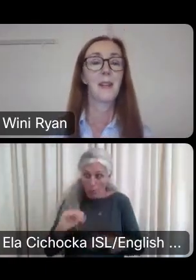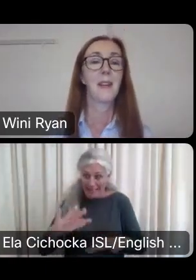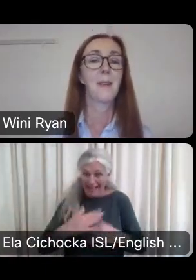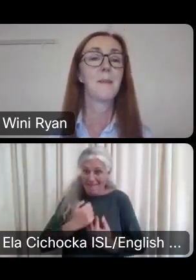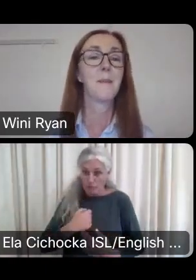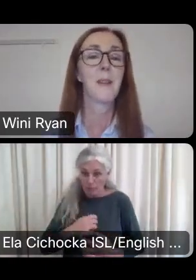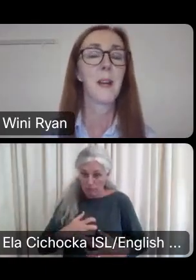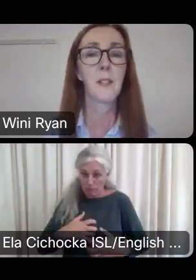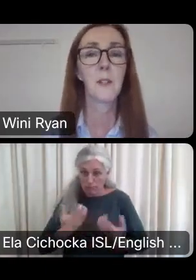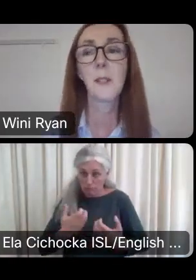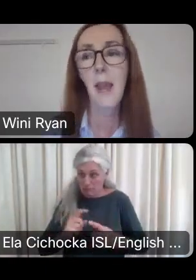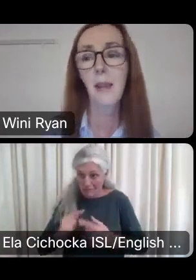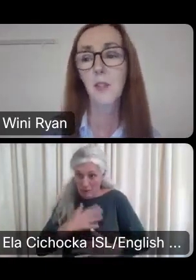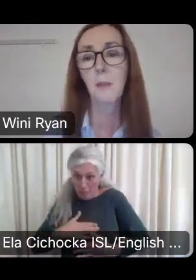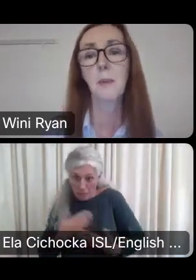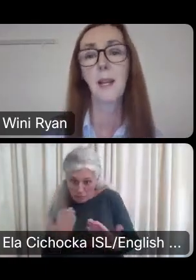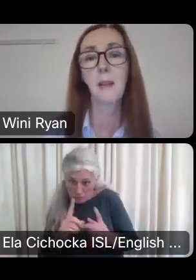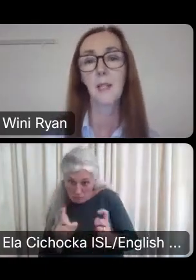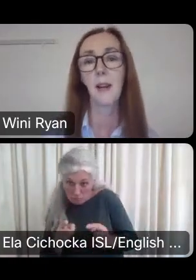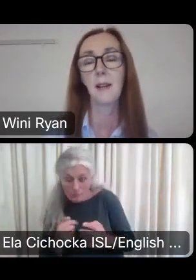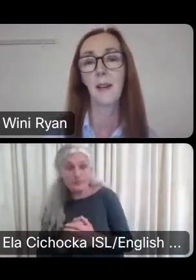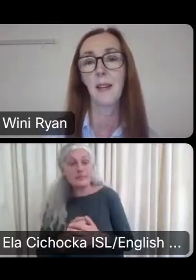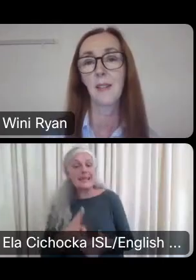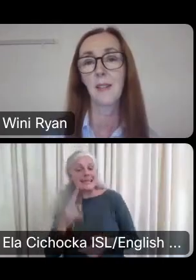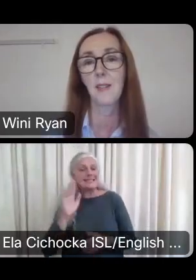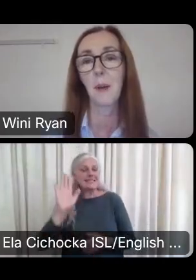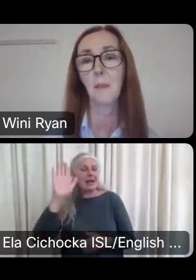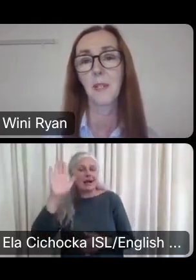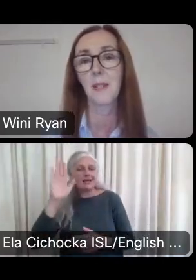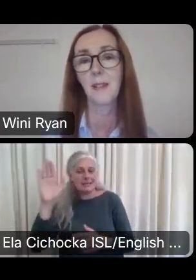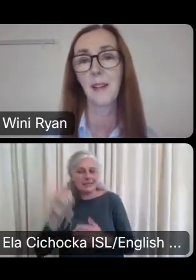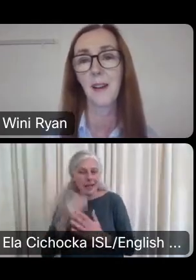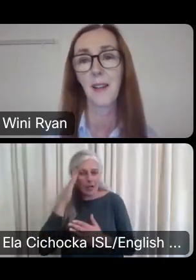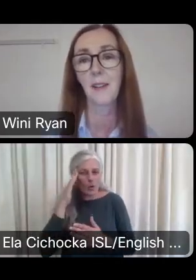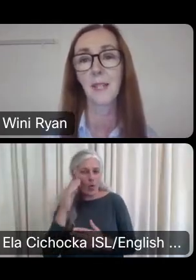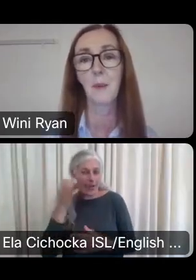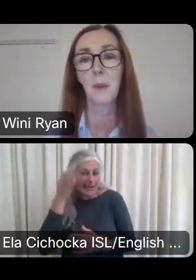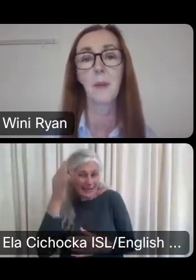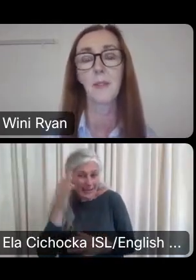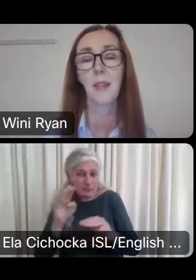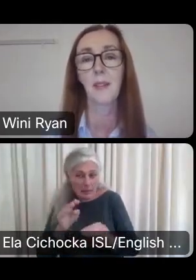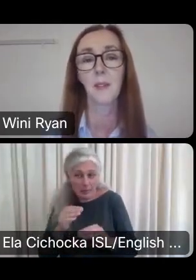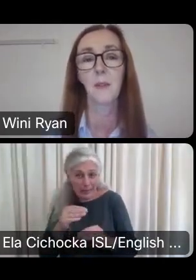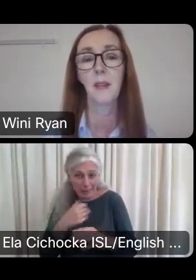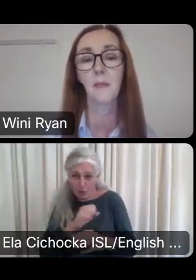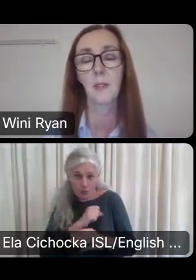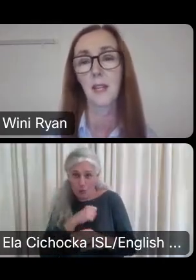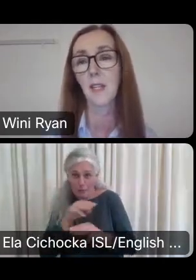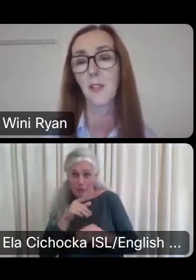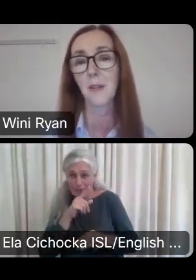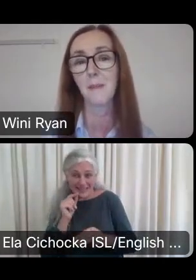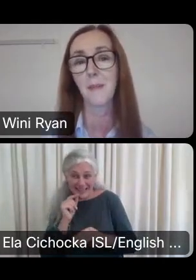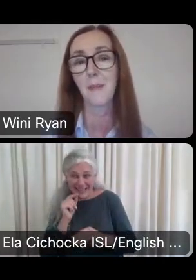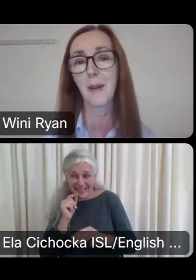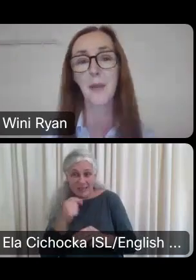Sorry. I do see some hands coming up, Kelly, but I guess that people are putting, I can't see what people are saying. So if there's any